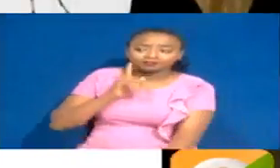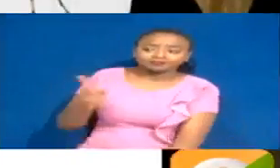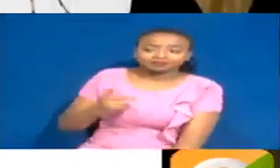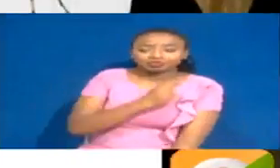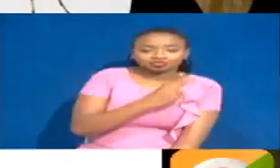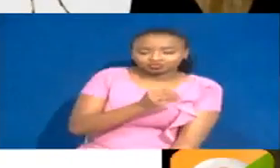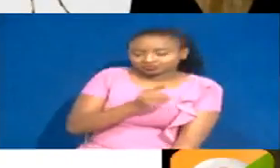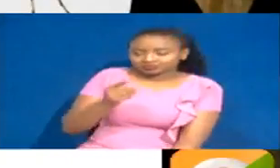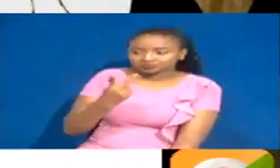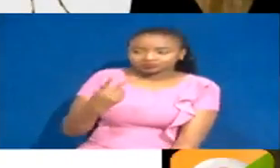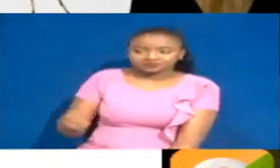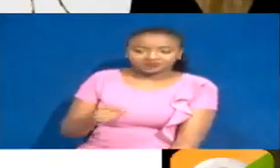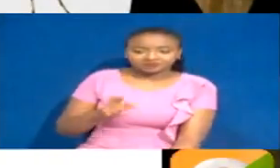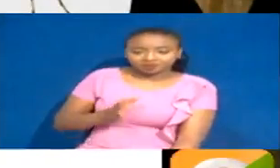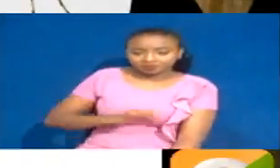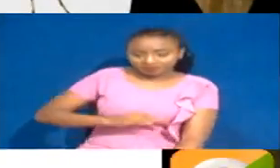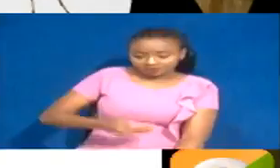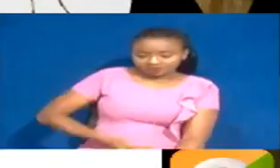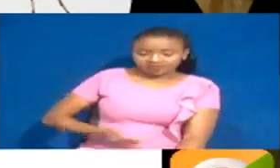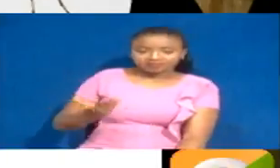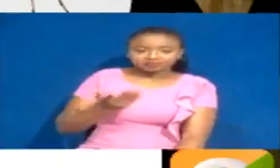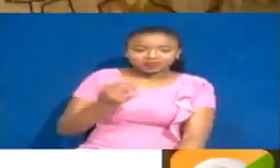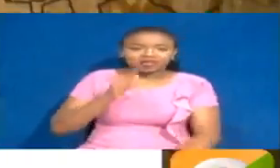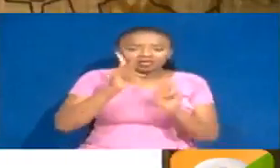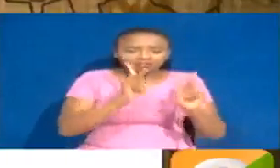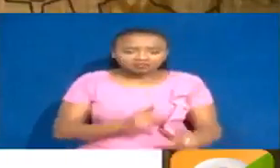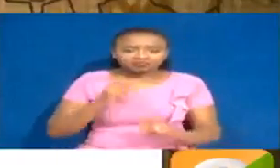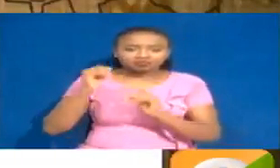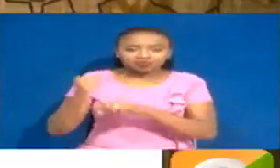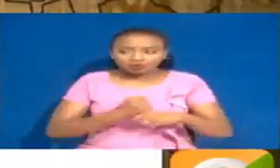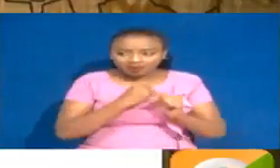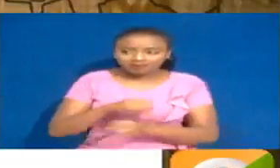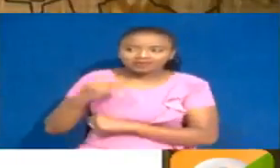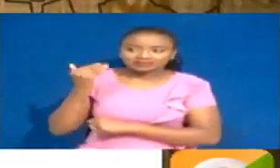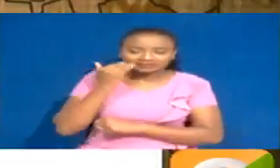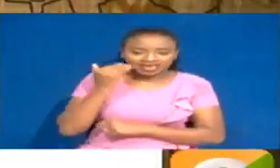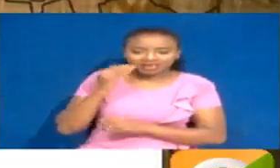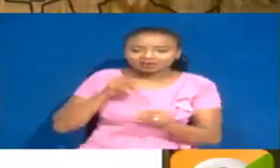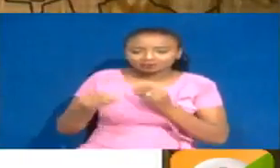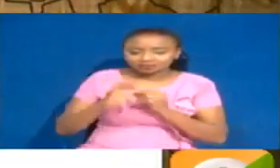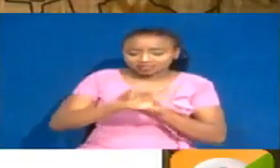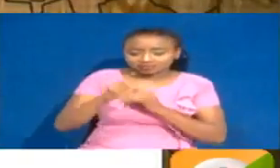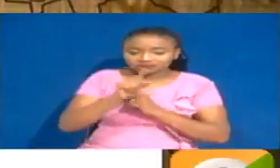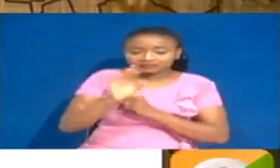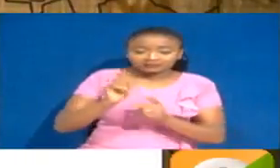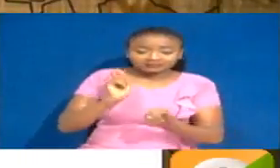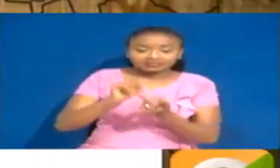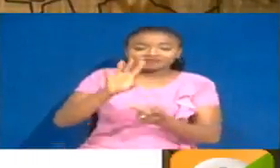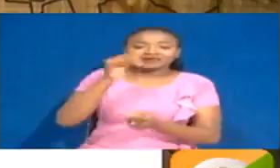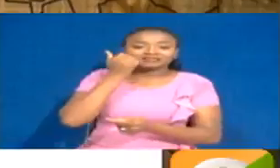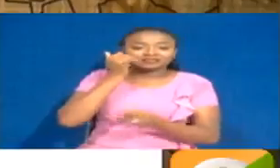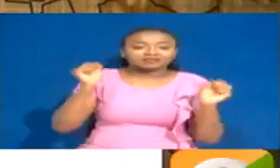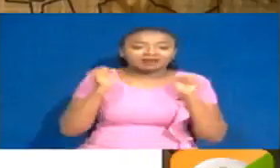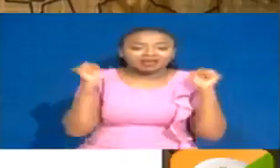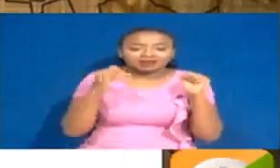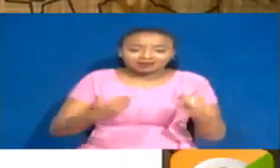20 to 25% of pregnant women in Kisumu, Homabay, Siaya and Busia counties test positive for malaria, a terrifying diagnosis for them